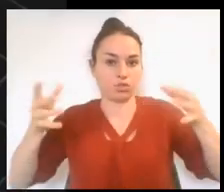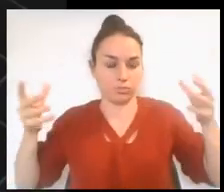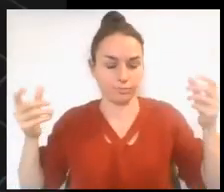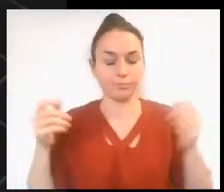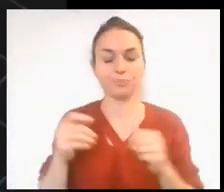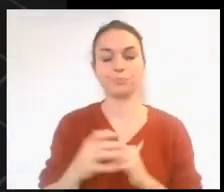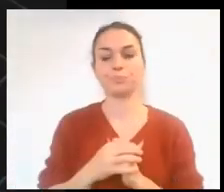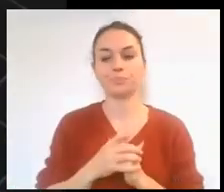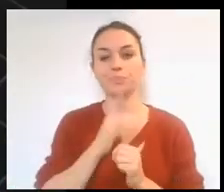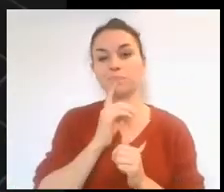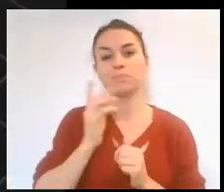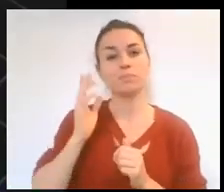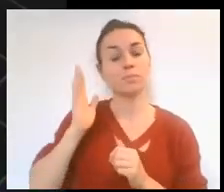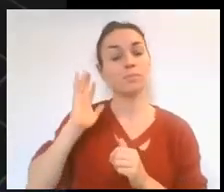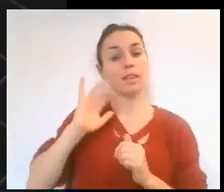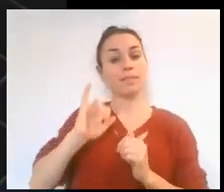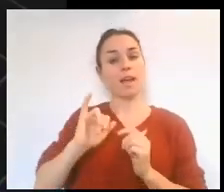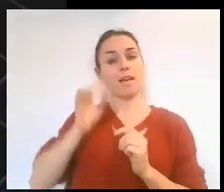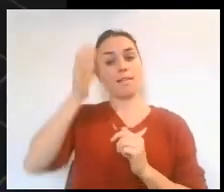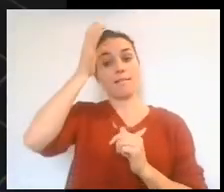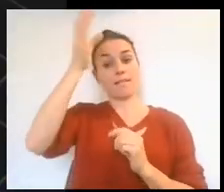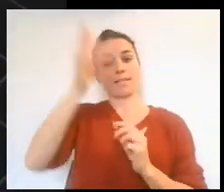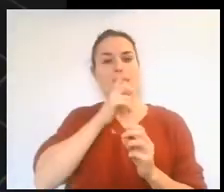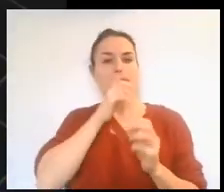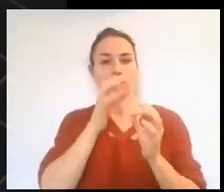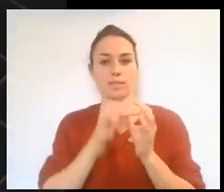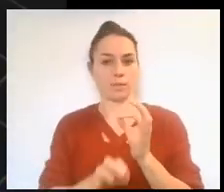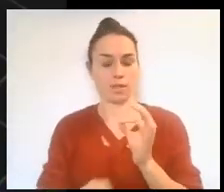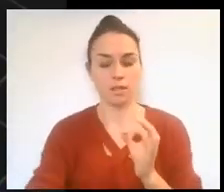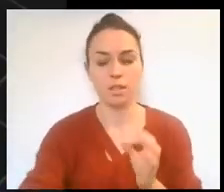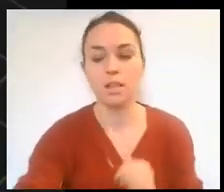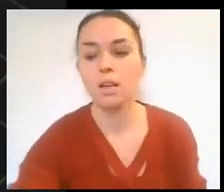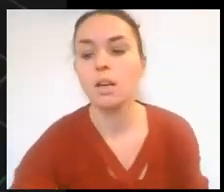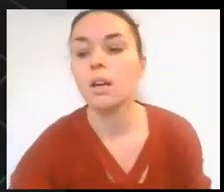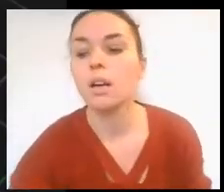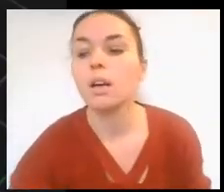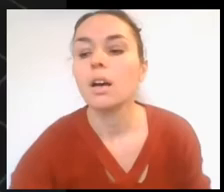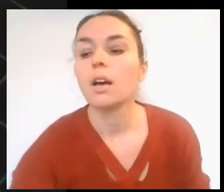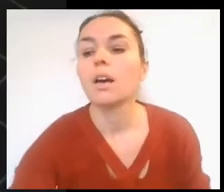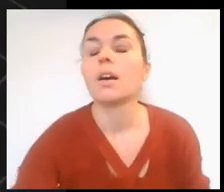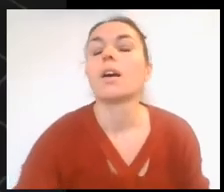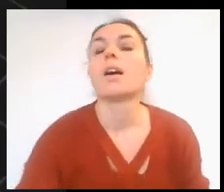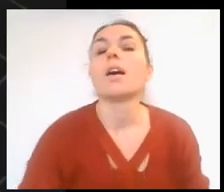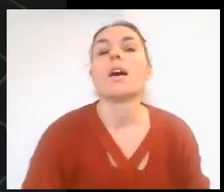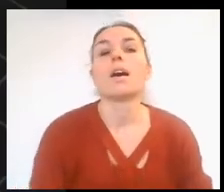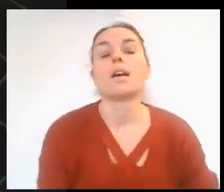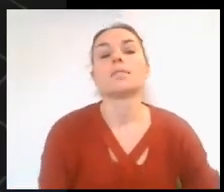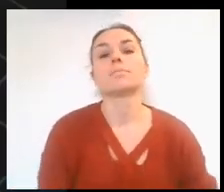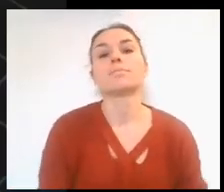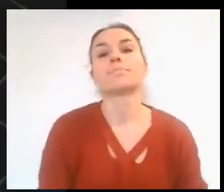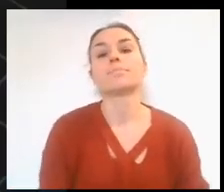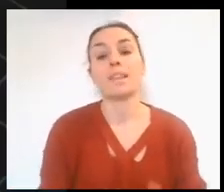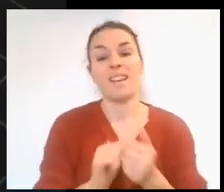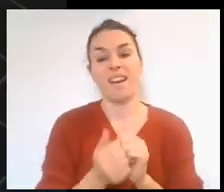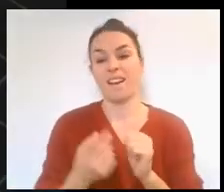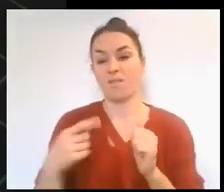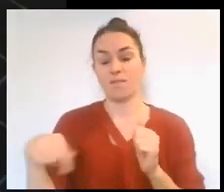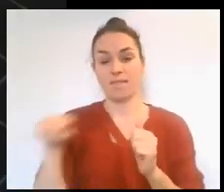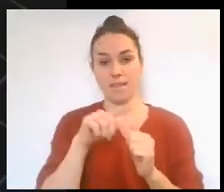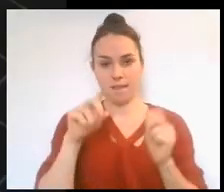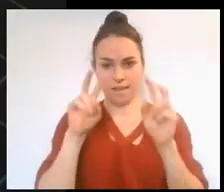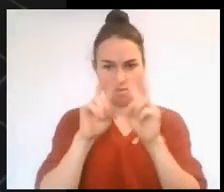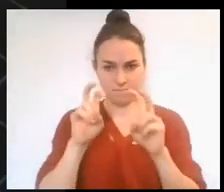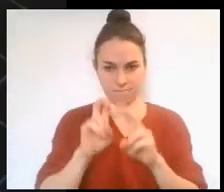conceptually, result. And it came about when they took observations made by other astronomers